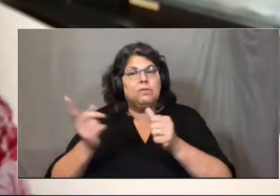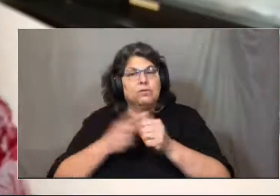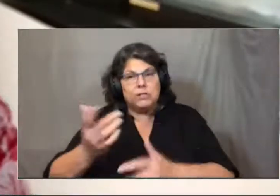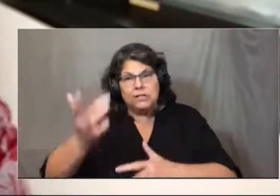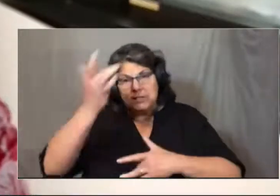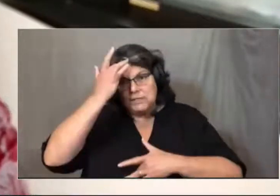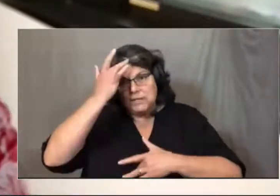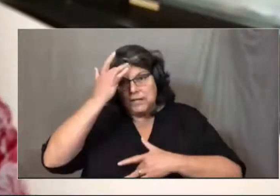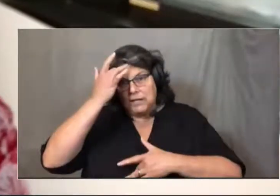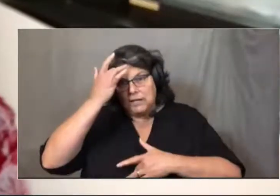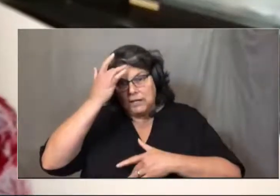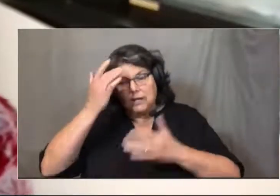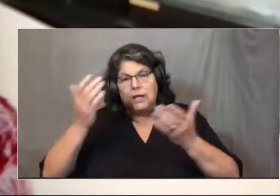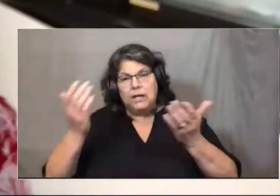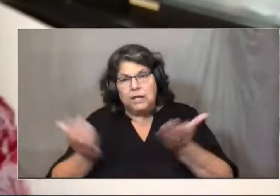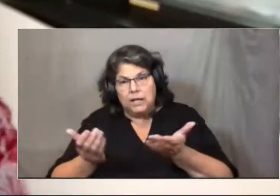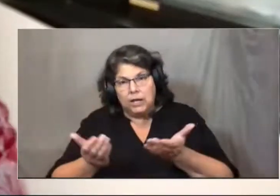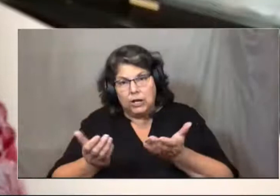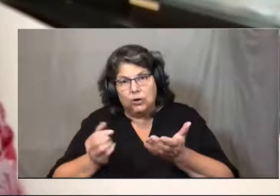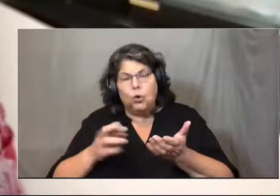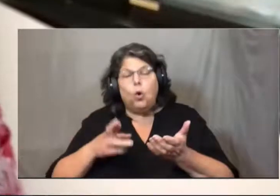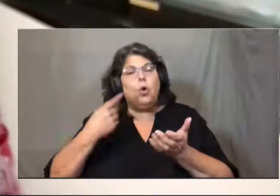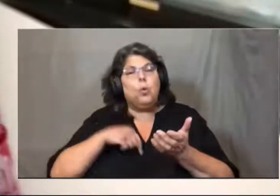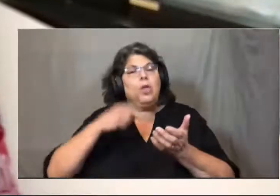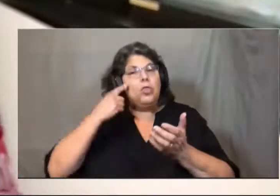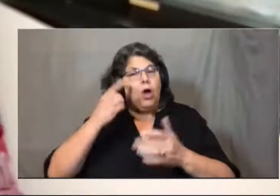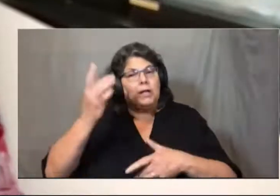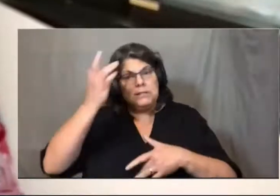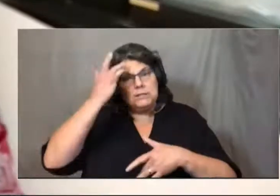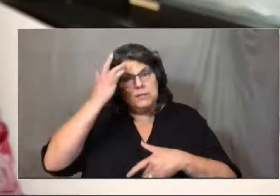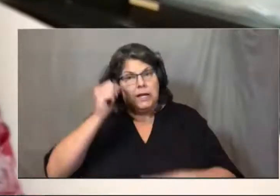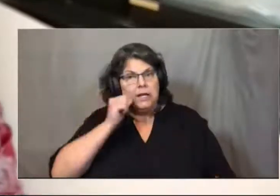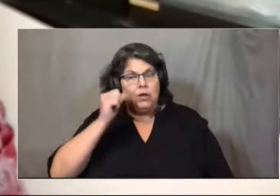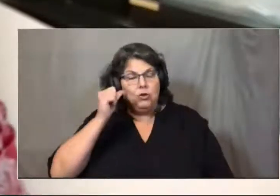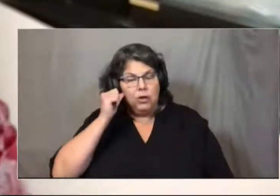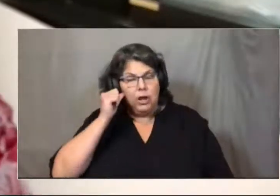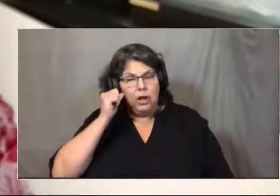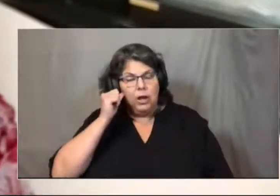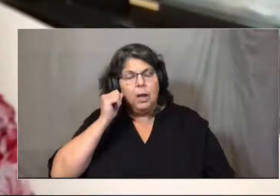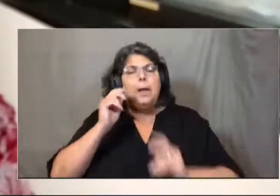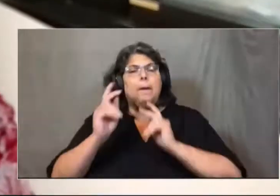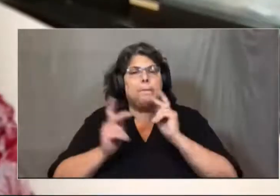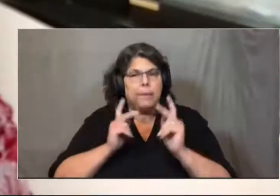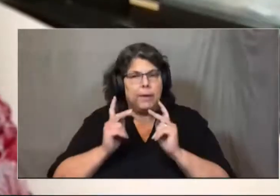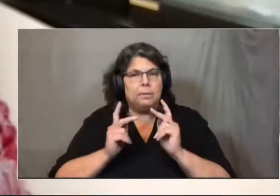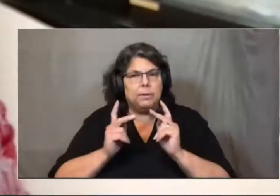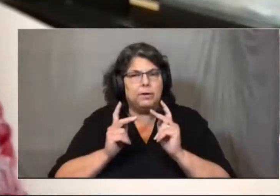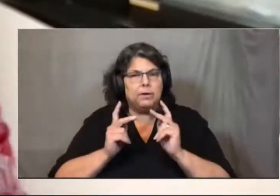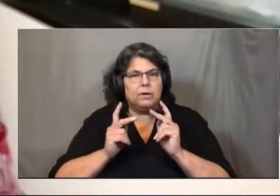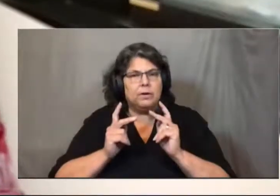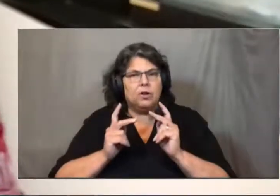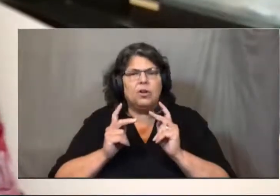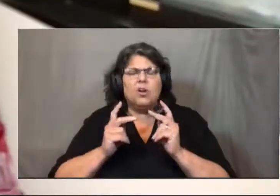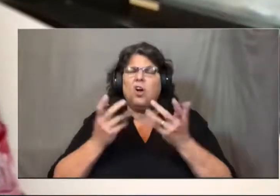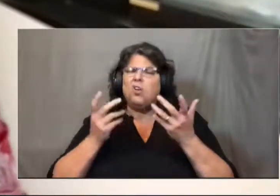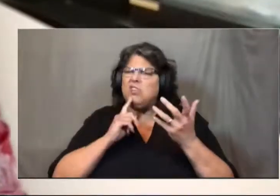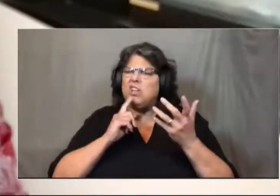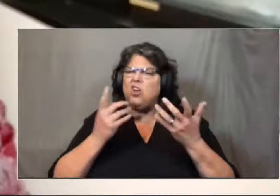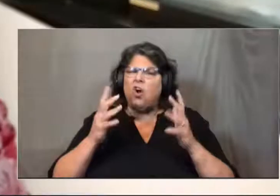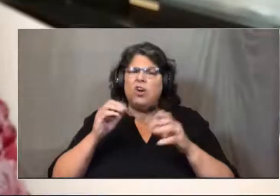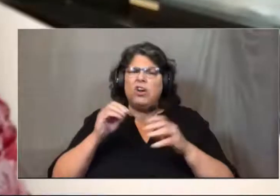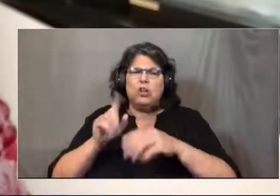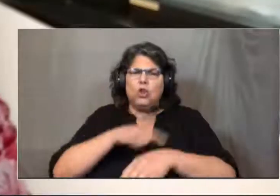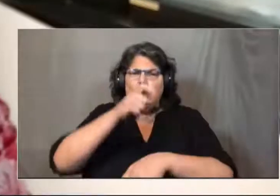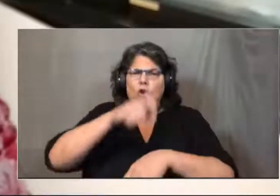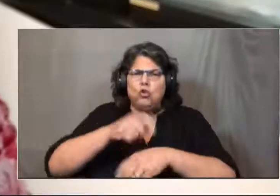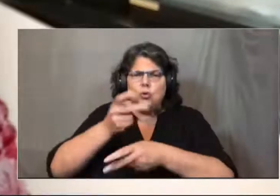actually mistakenly on our dashboard yesterday, these were people who were actually in long-term care for other